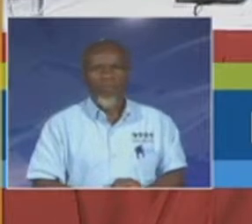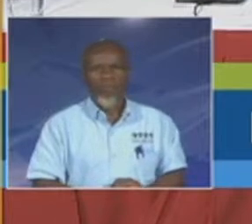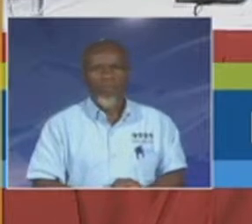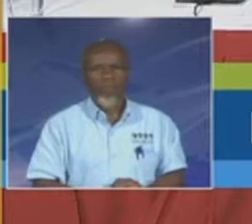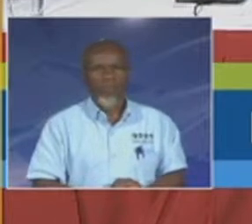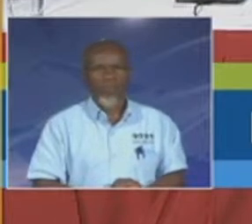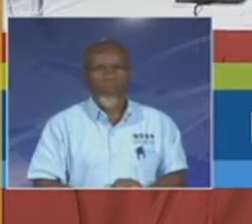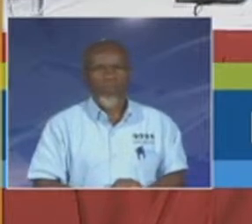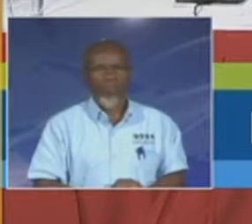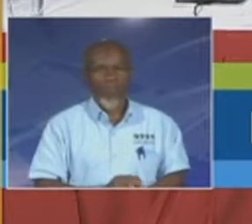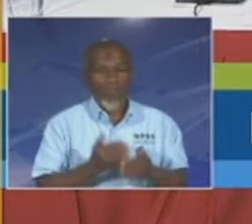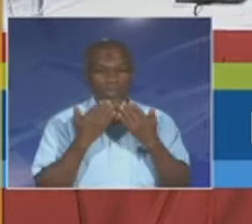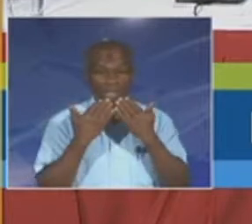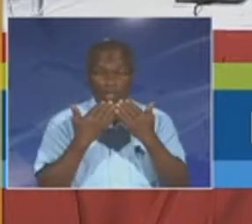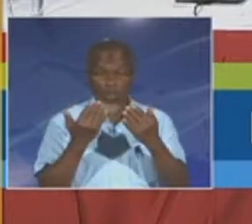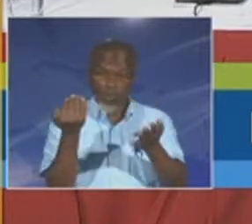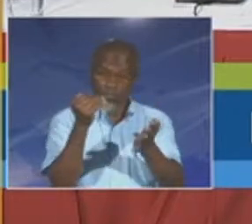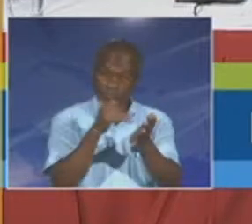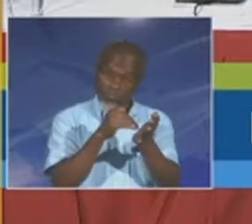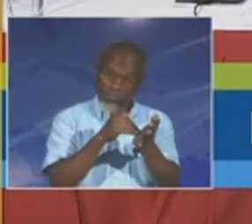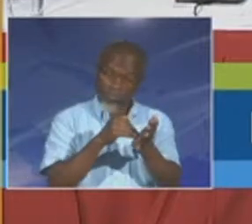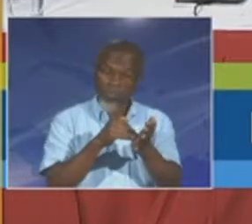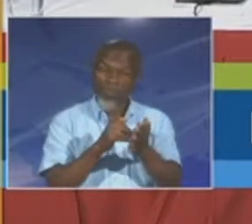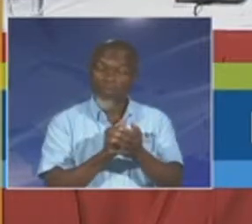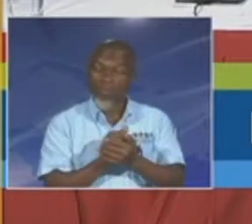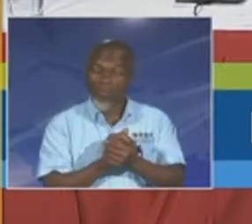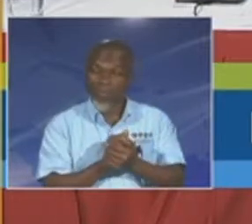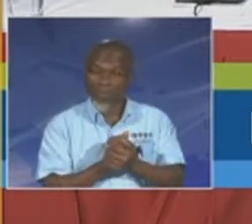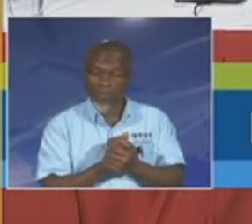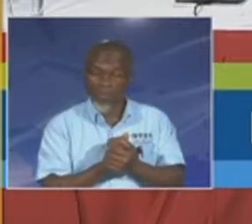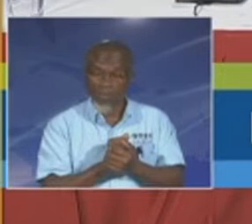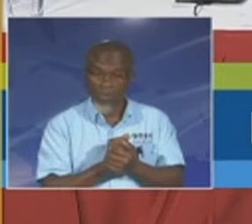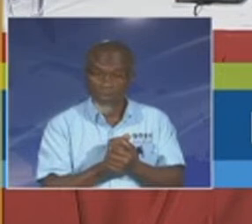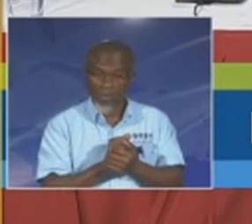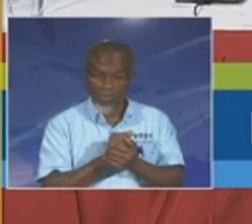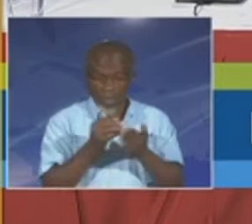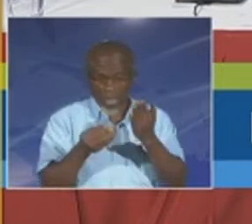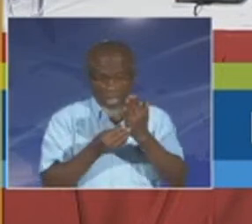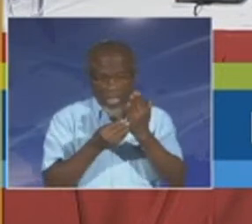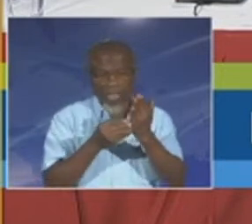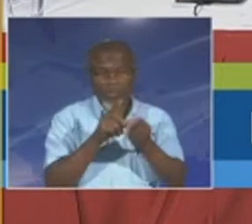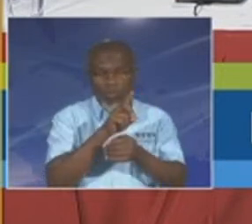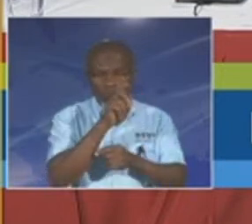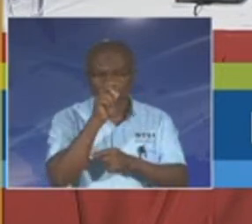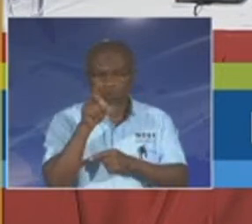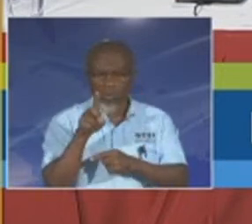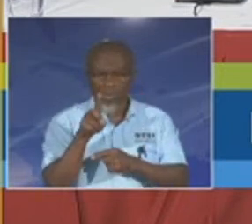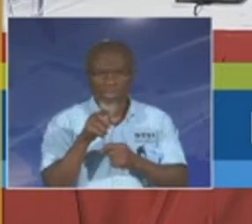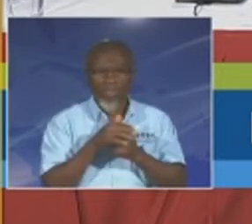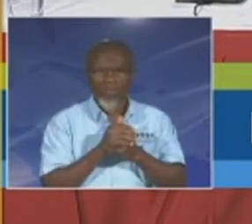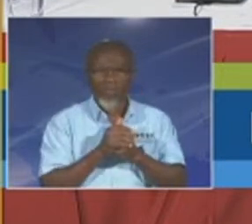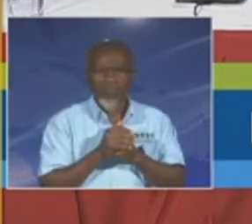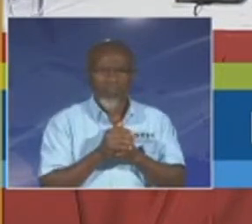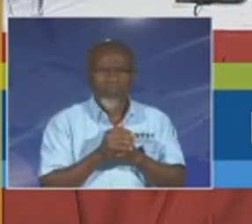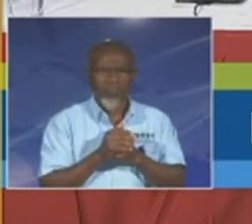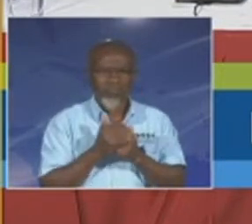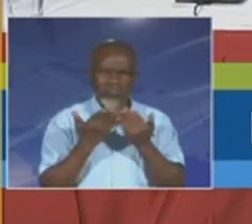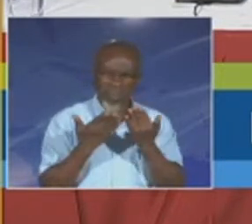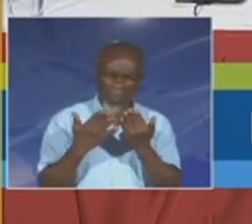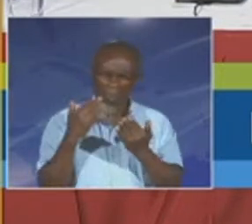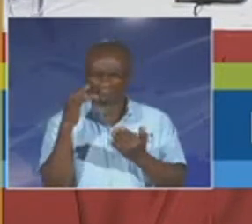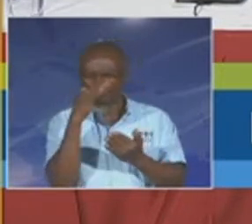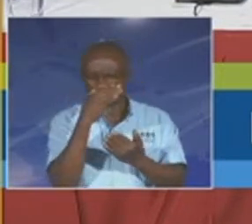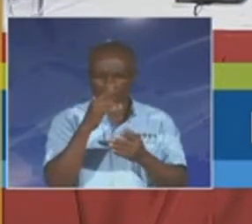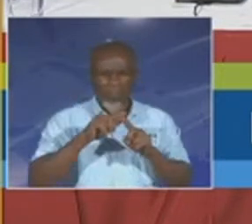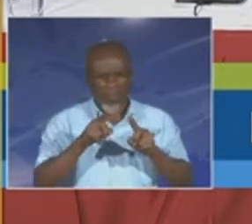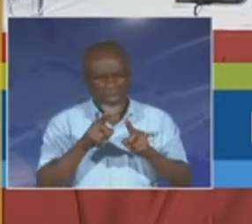All right. Thank you again, Al. This question is a bit of a follow-up, and I understand it might be a bit weird, but